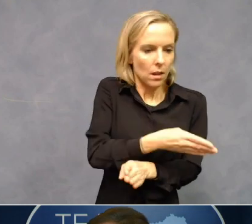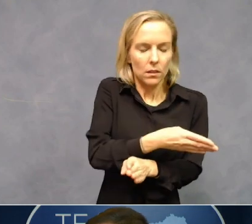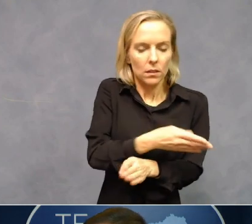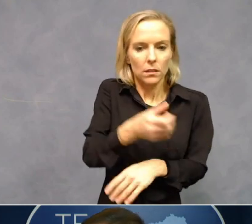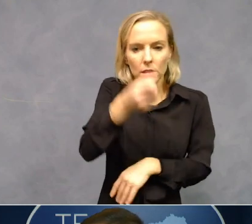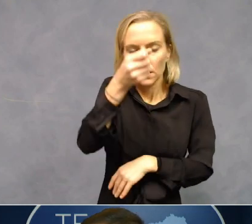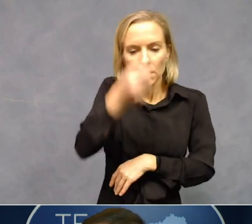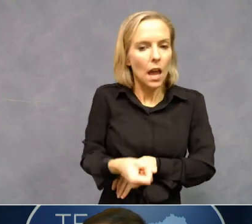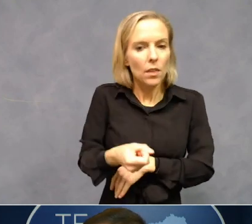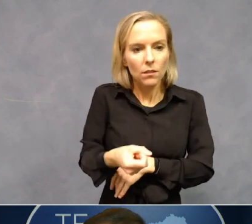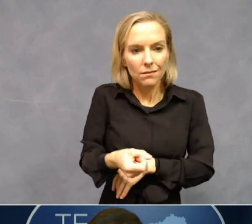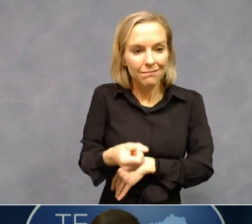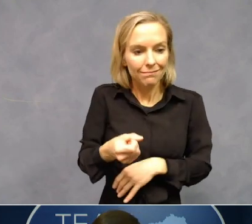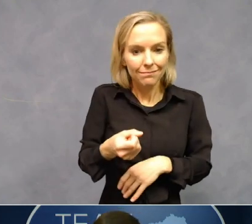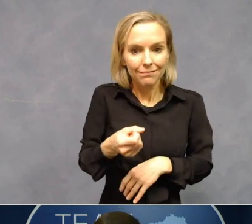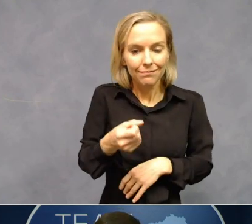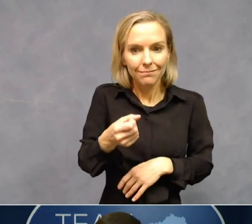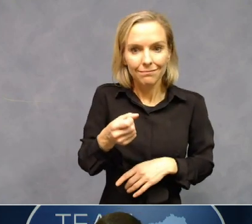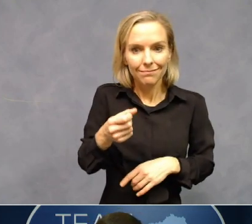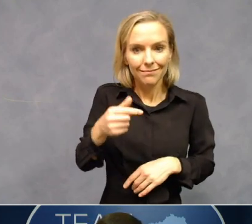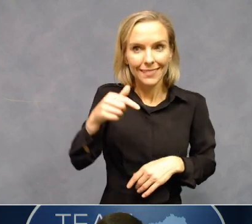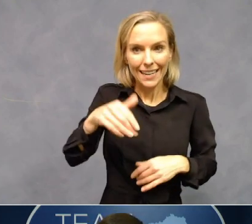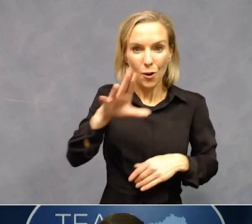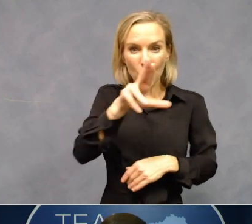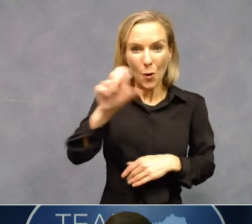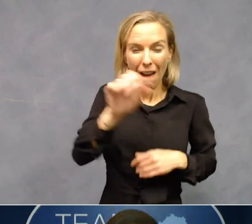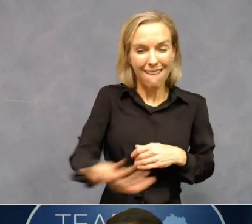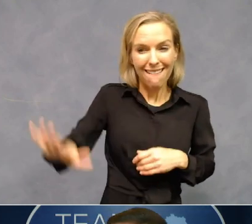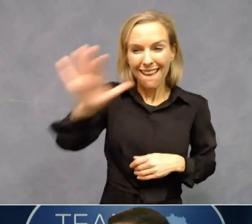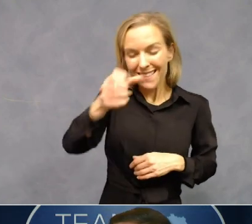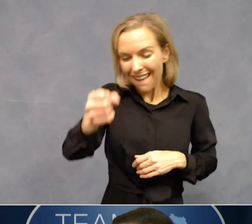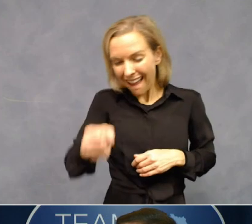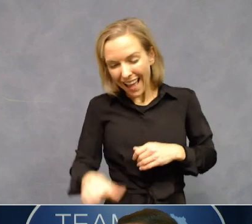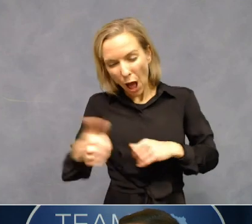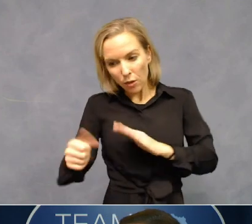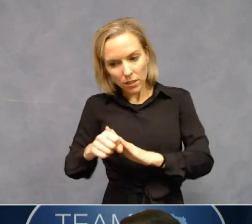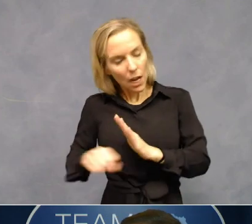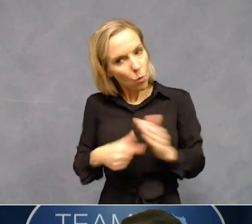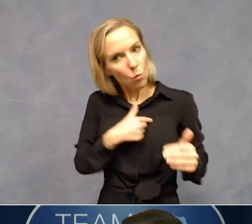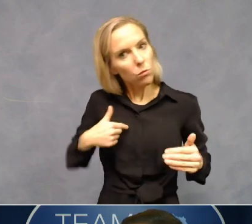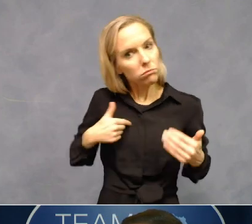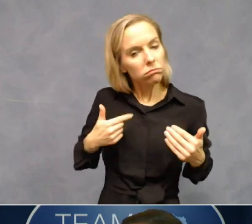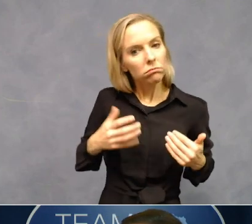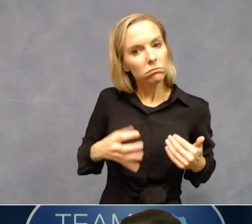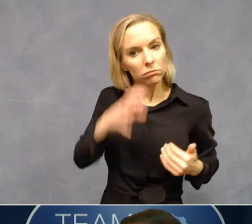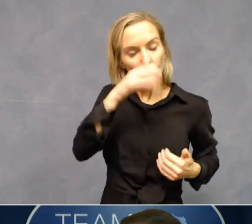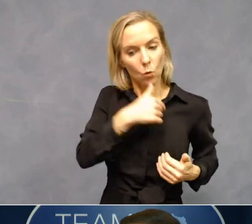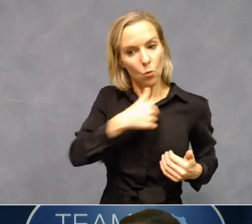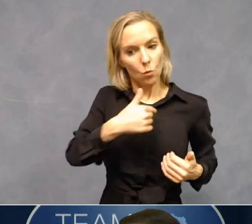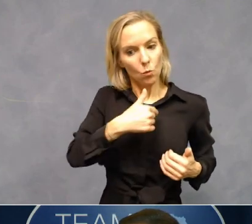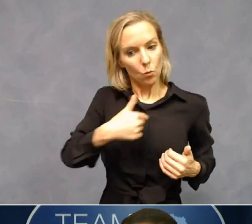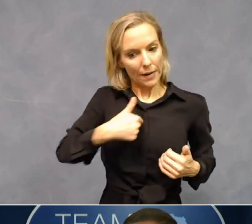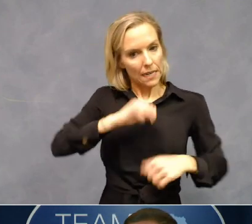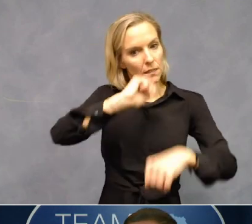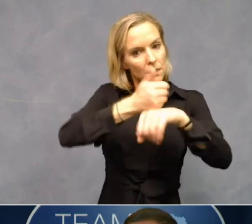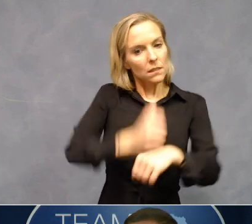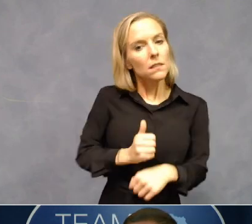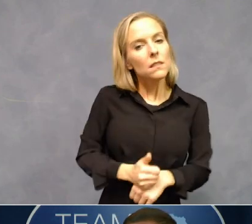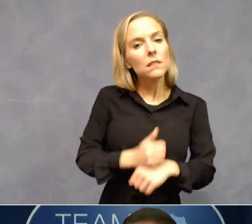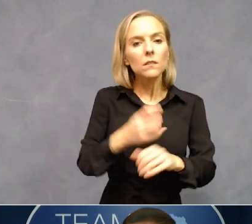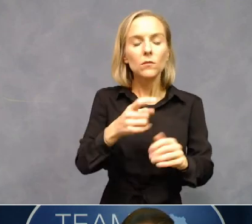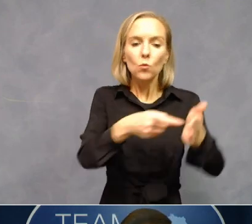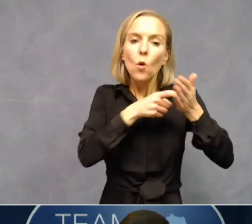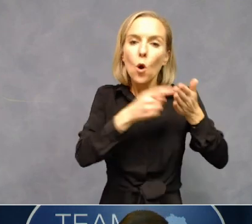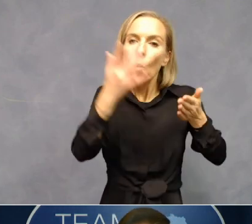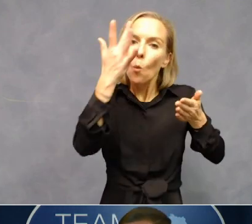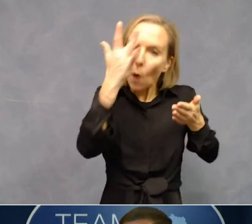as you can in our country where we are. I put all these in place because they were at the request